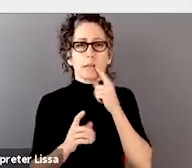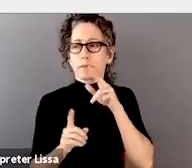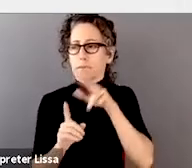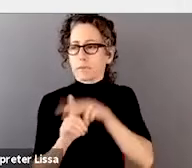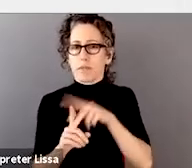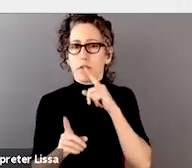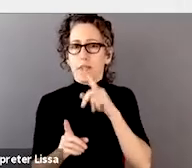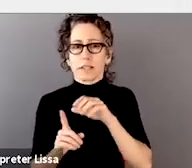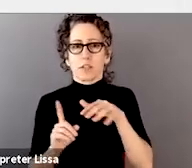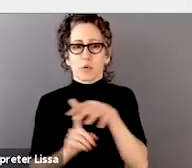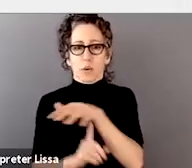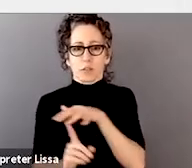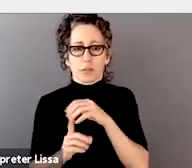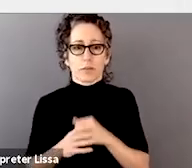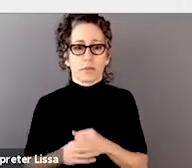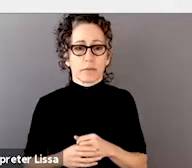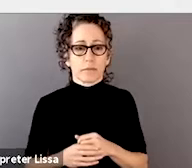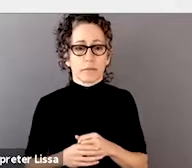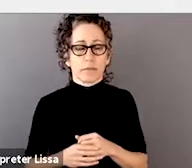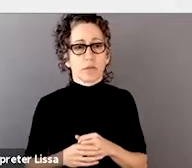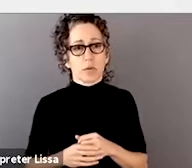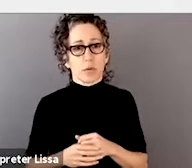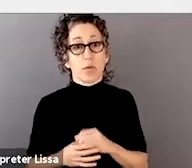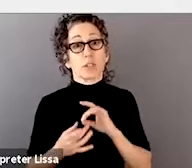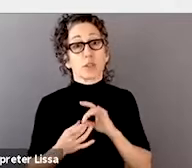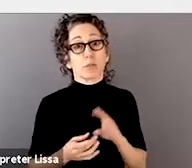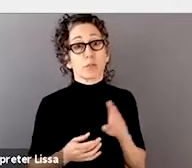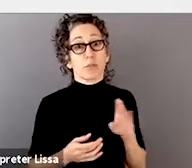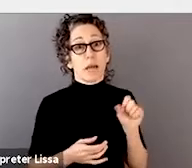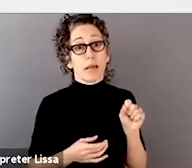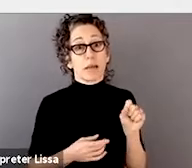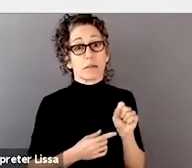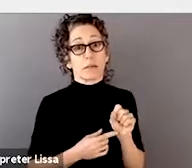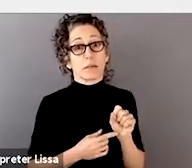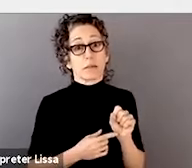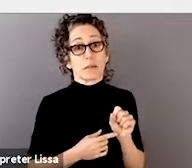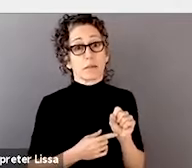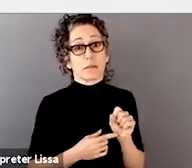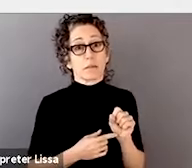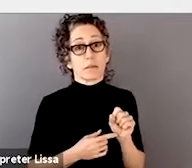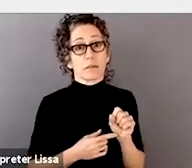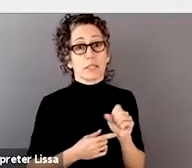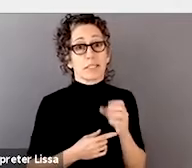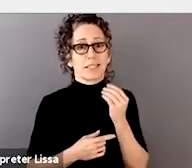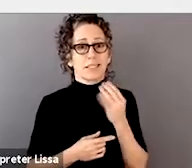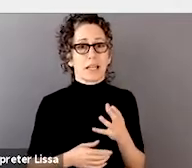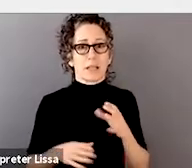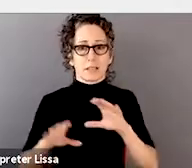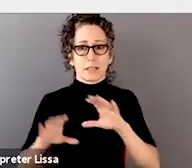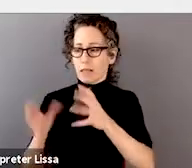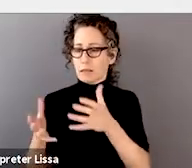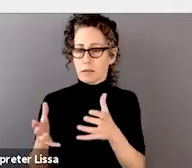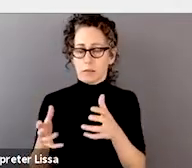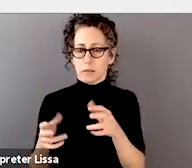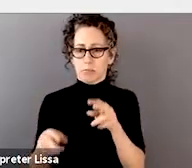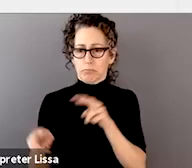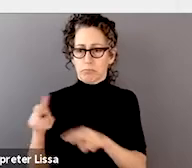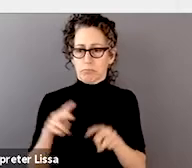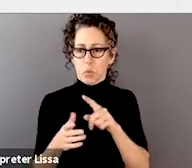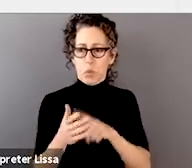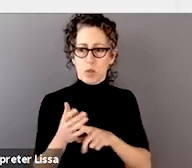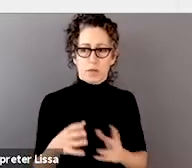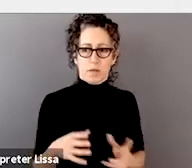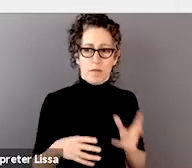another aspect in terms of looking at bias is just looking at the data set that you have, right? Like what exactly is going into these models?